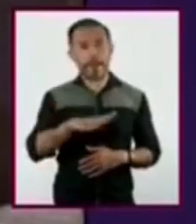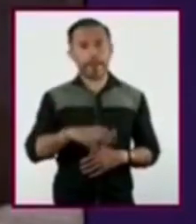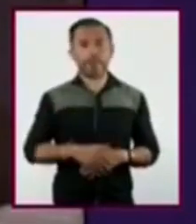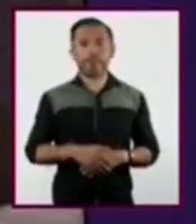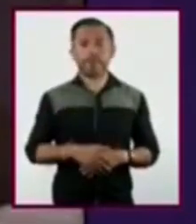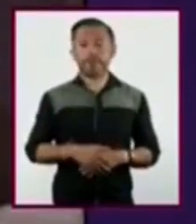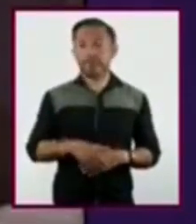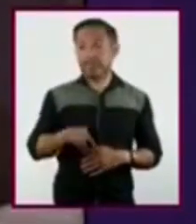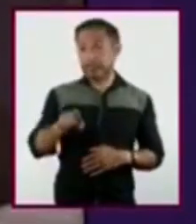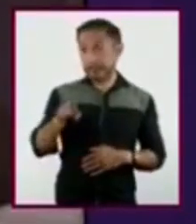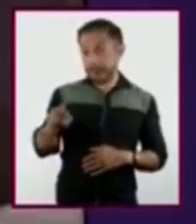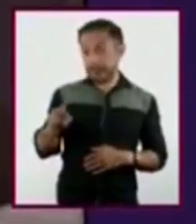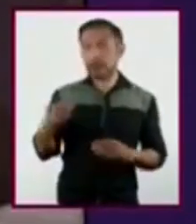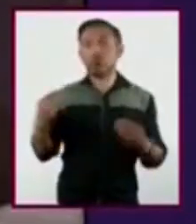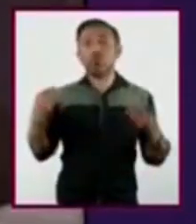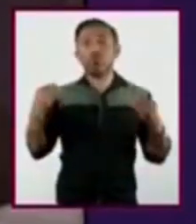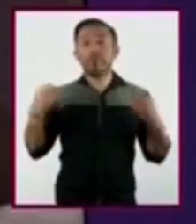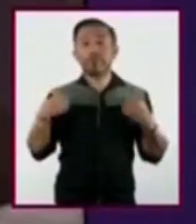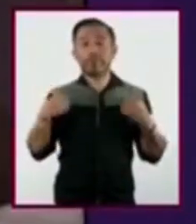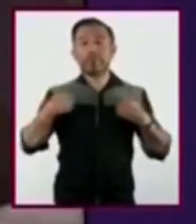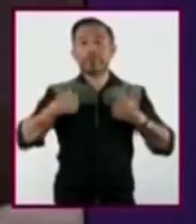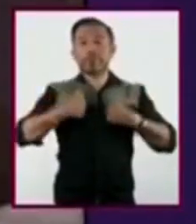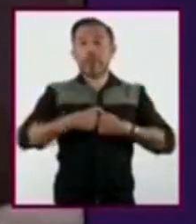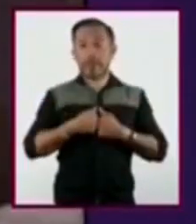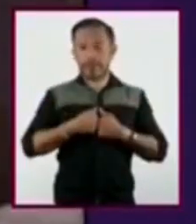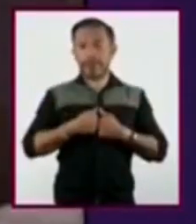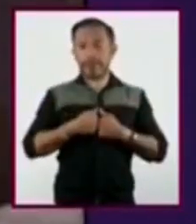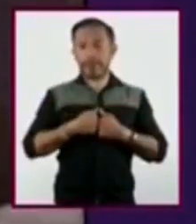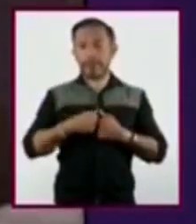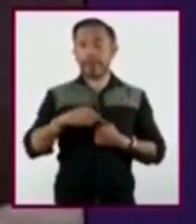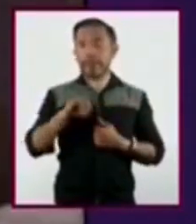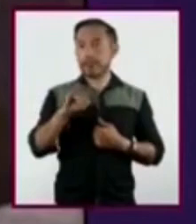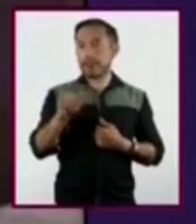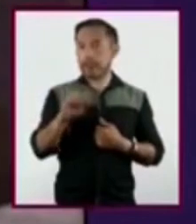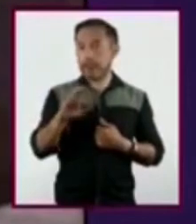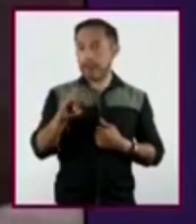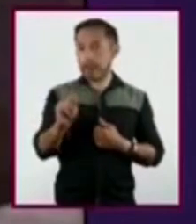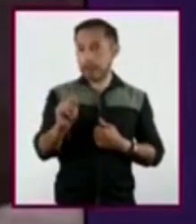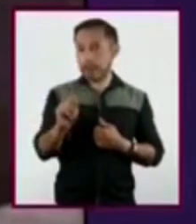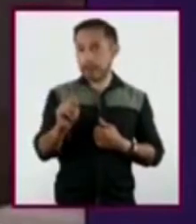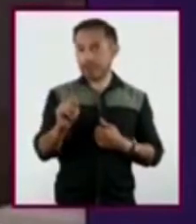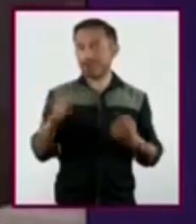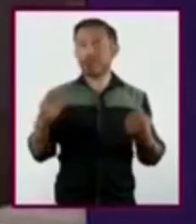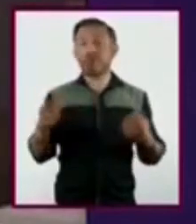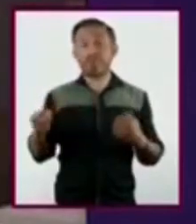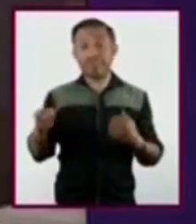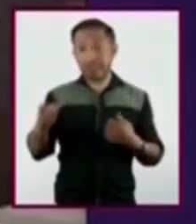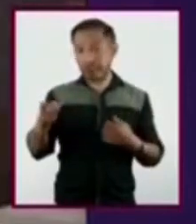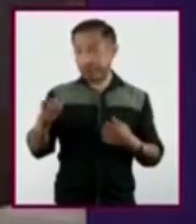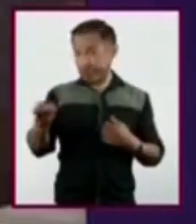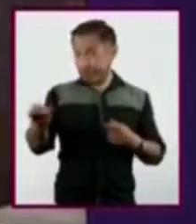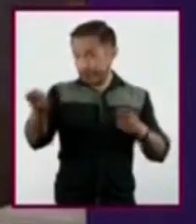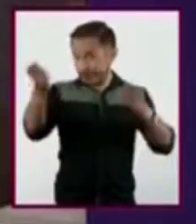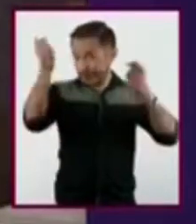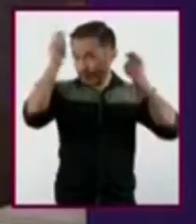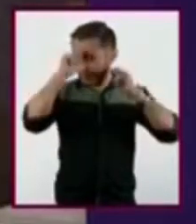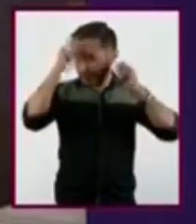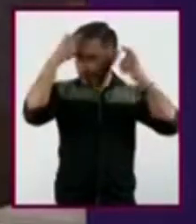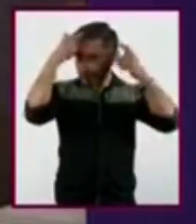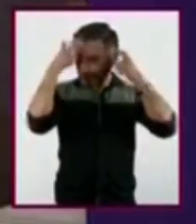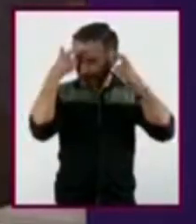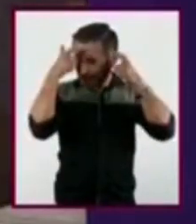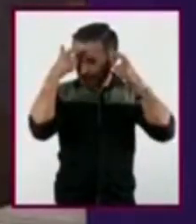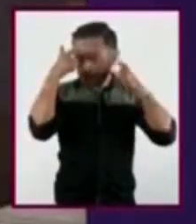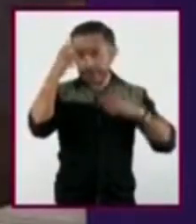is wearing a jacket. A jacket. He's wearing a hat. A